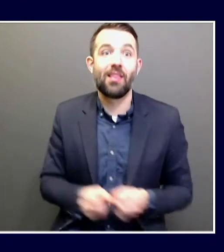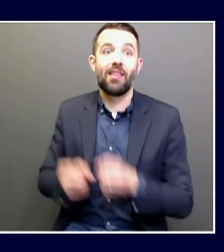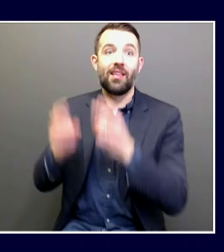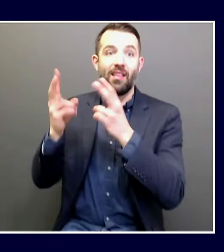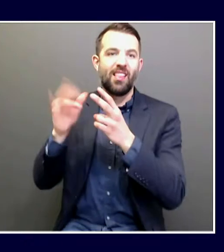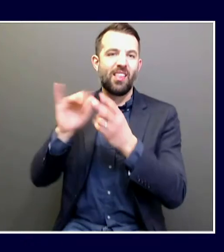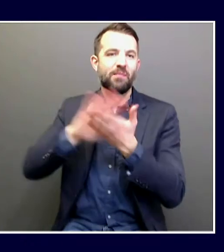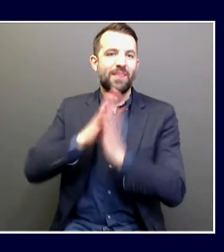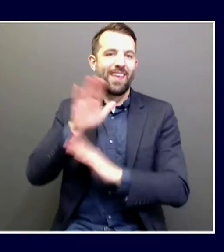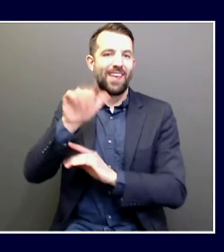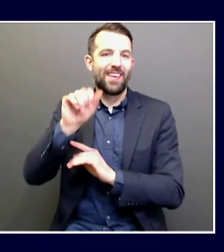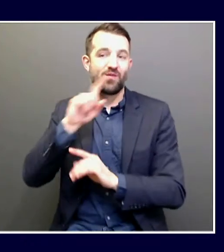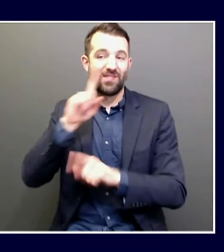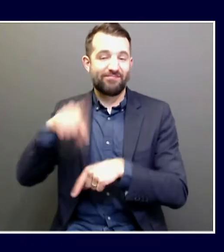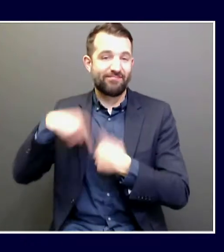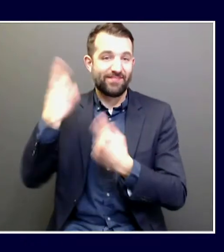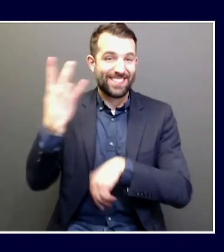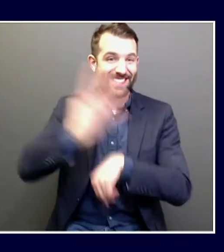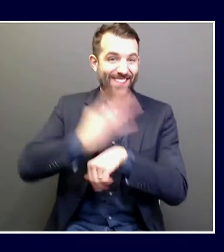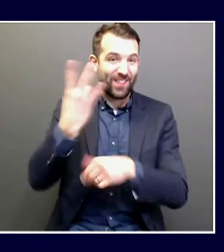average of